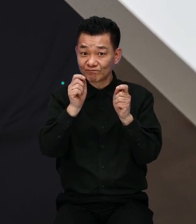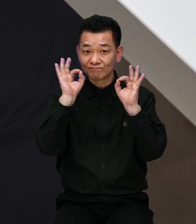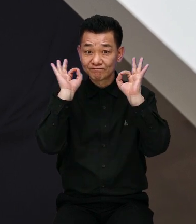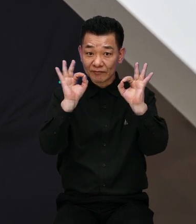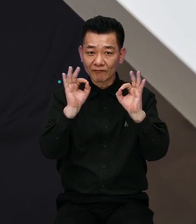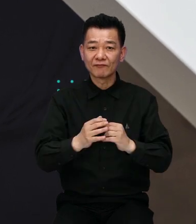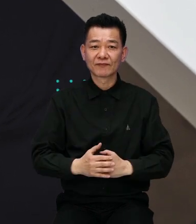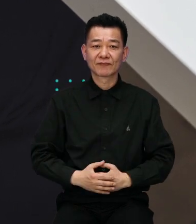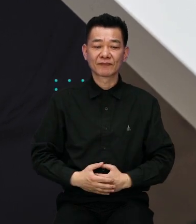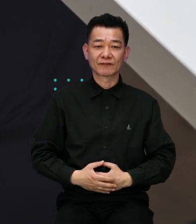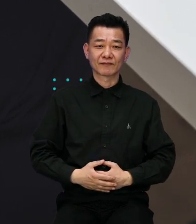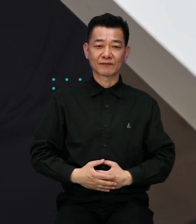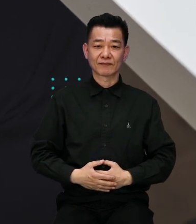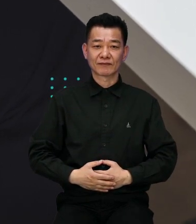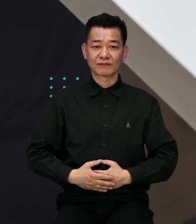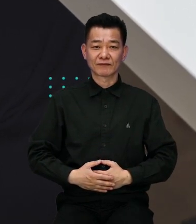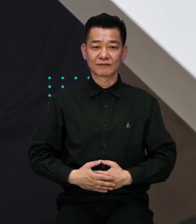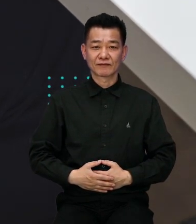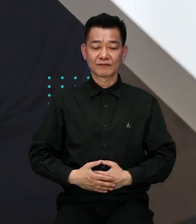social participation,